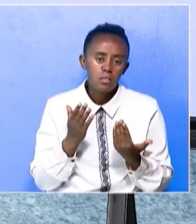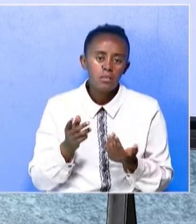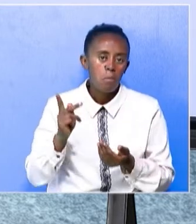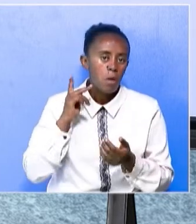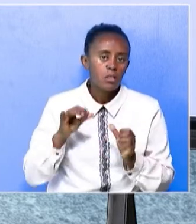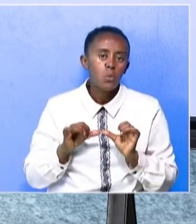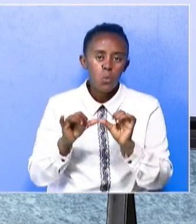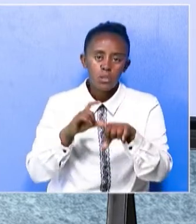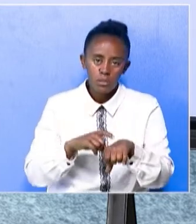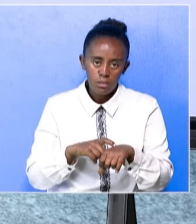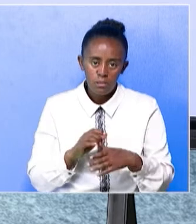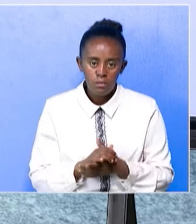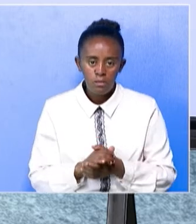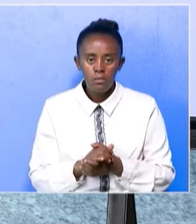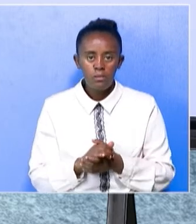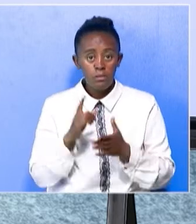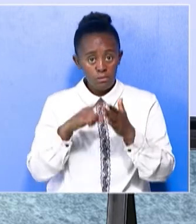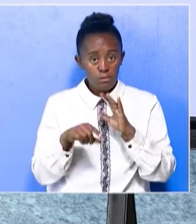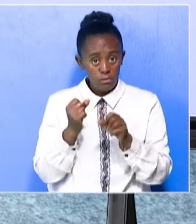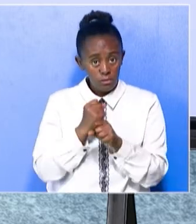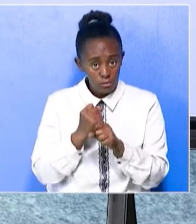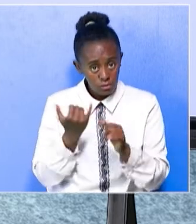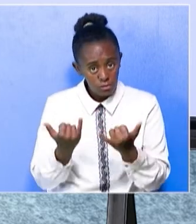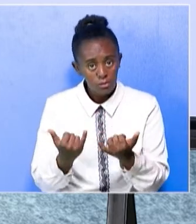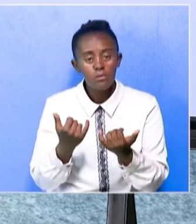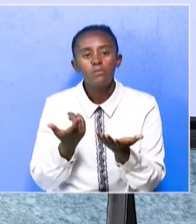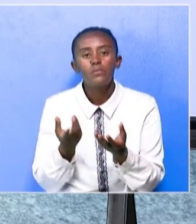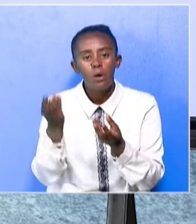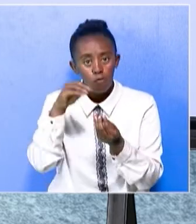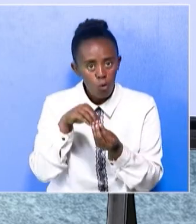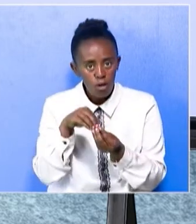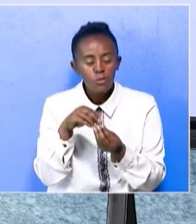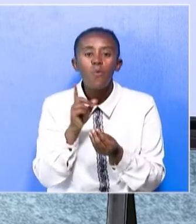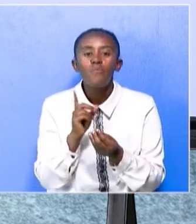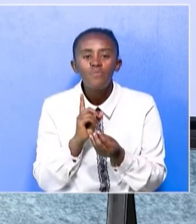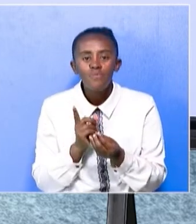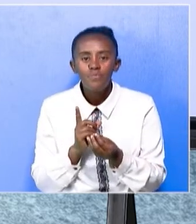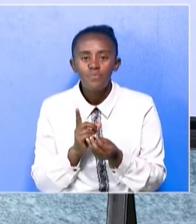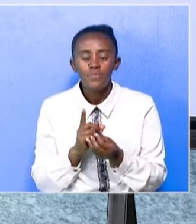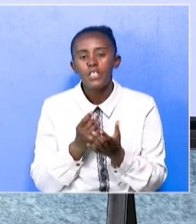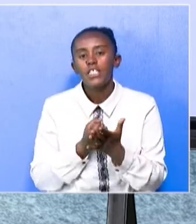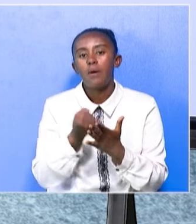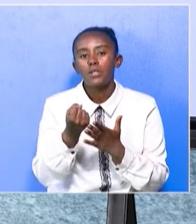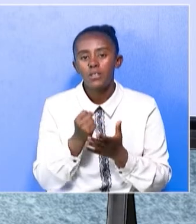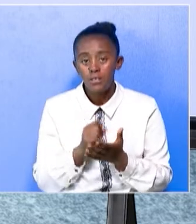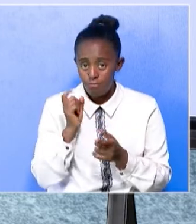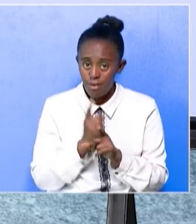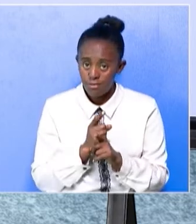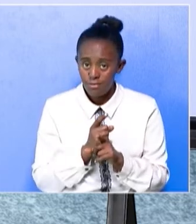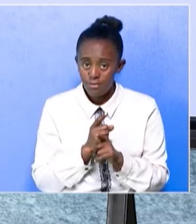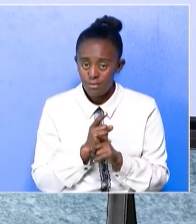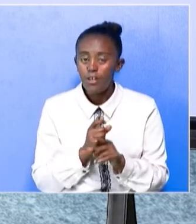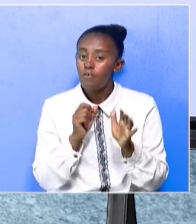past continuous tense. What makes here now is that we have to add what? The subject, right?